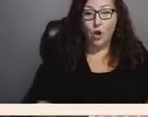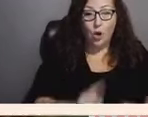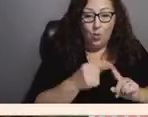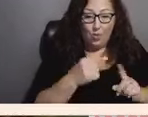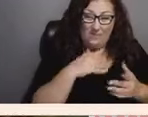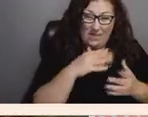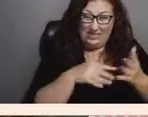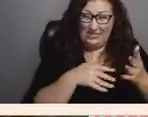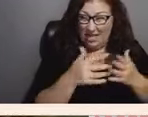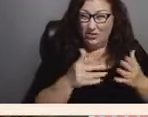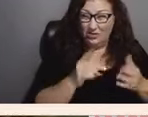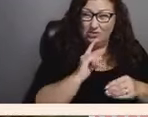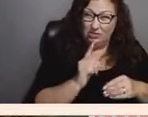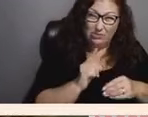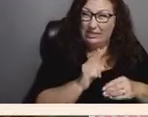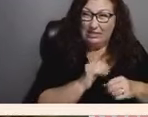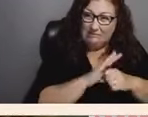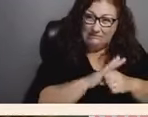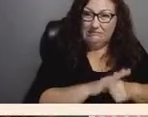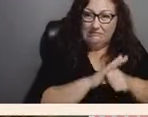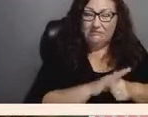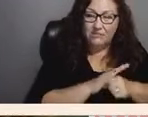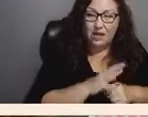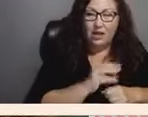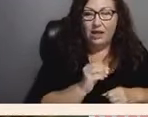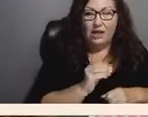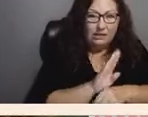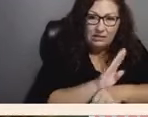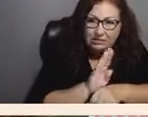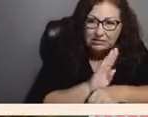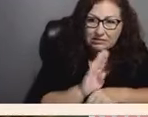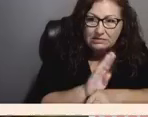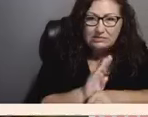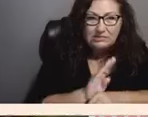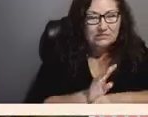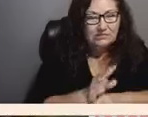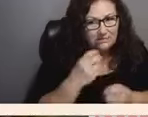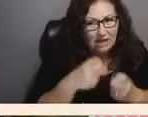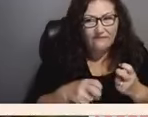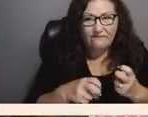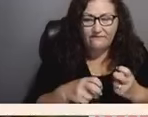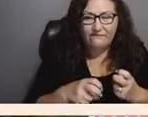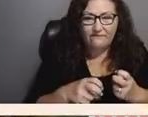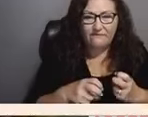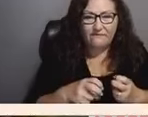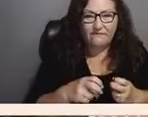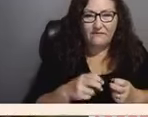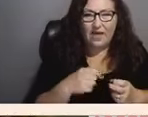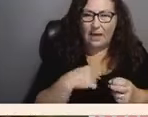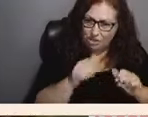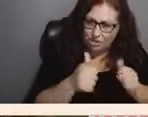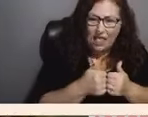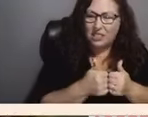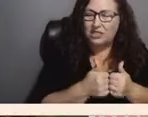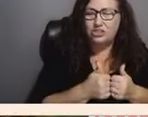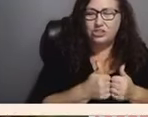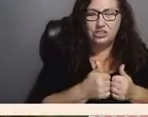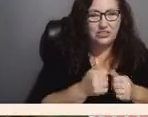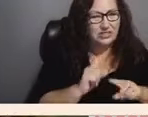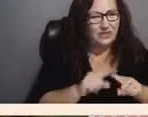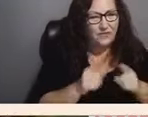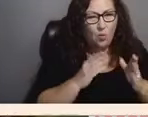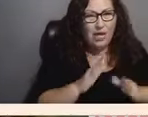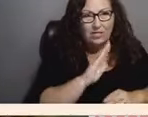strenuous and seems to be on the tough side, or I'm challenged, in a ways that I never imagined to be